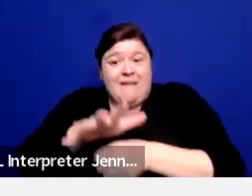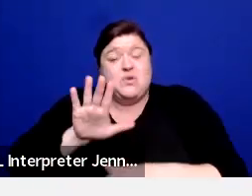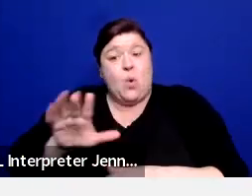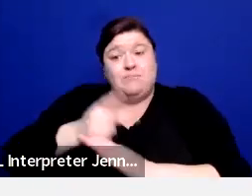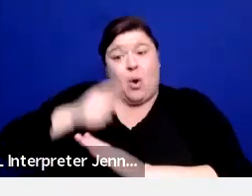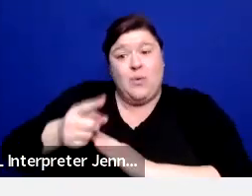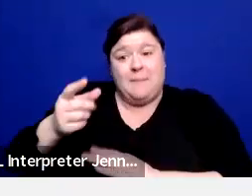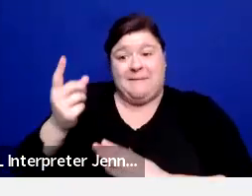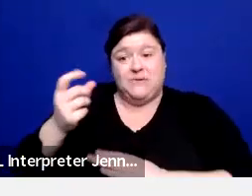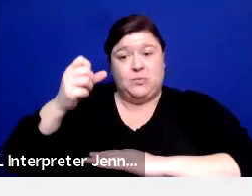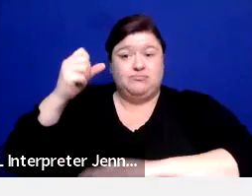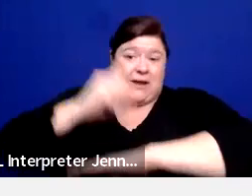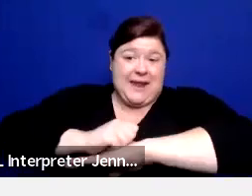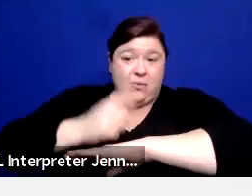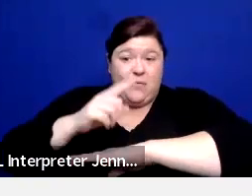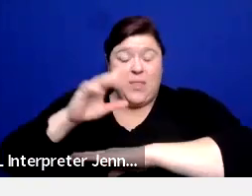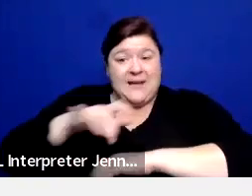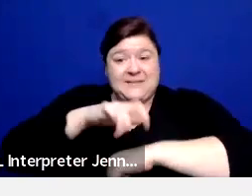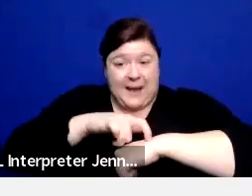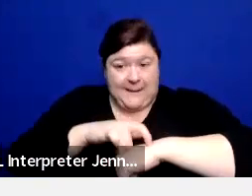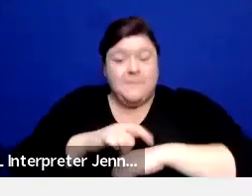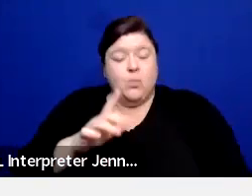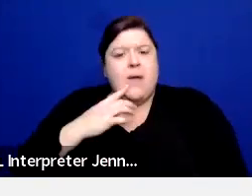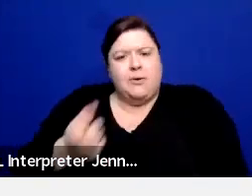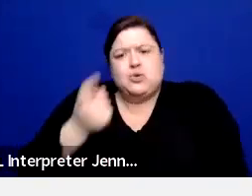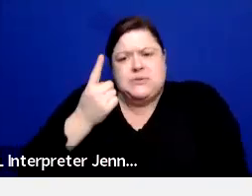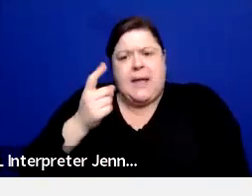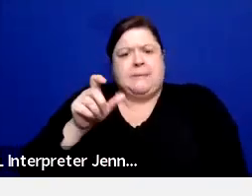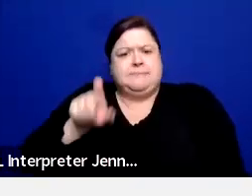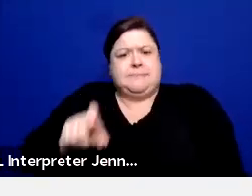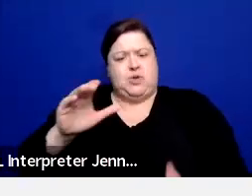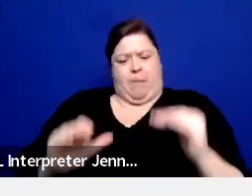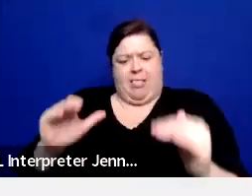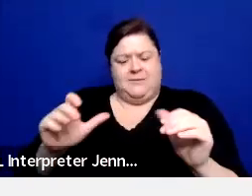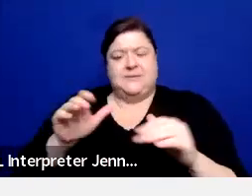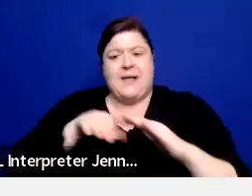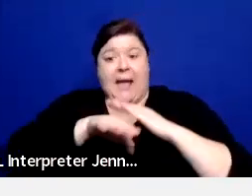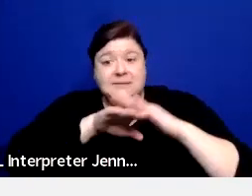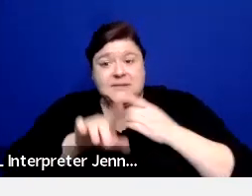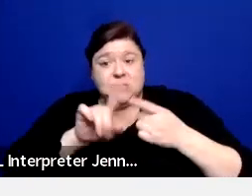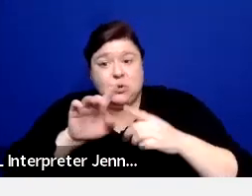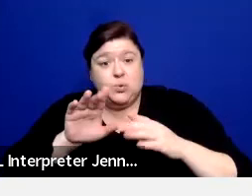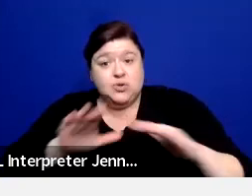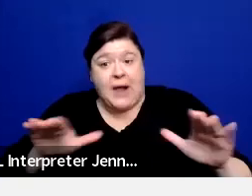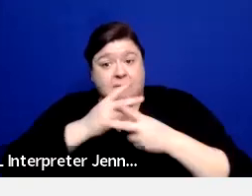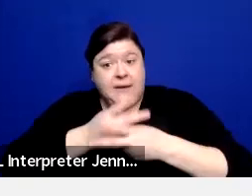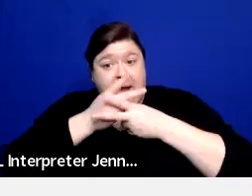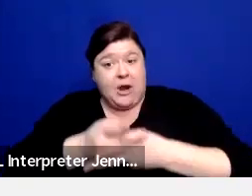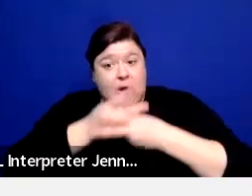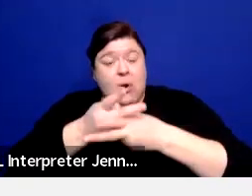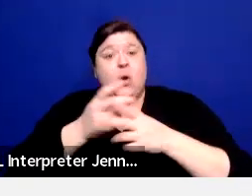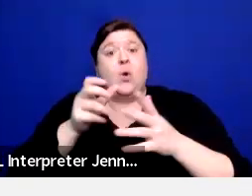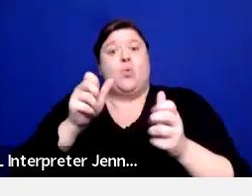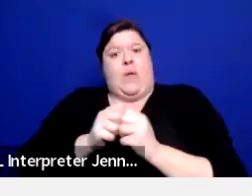And we very much appreciate the need to balance continued access to childcare with the risk for reducing